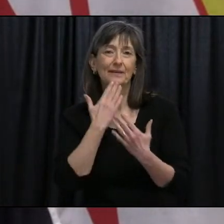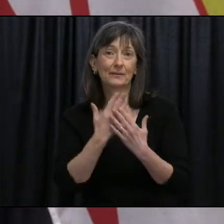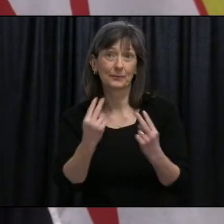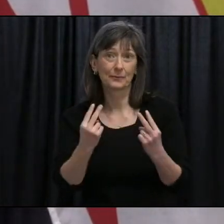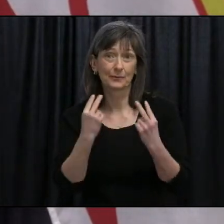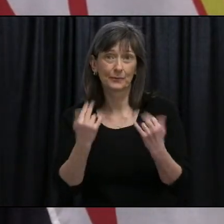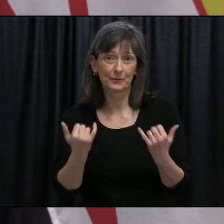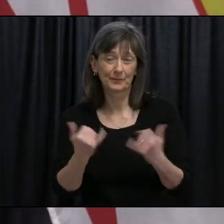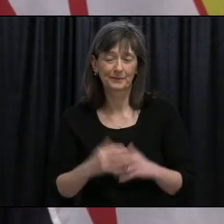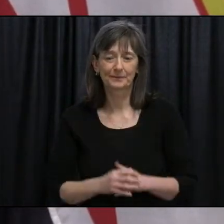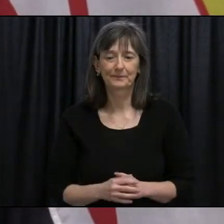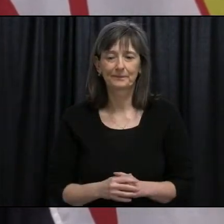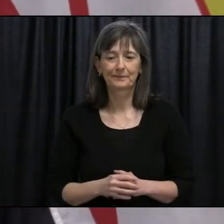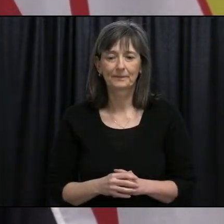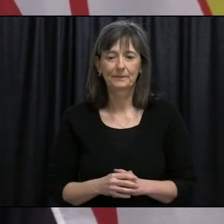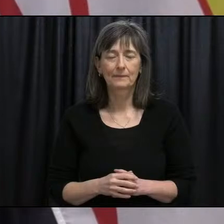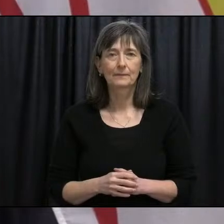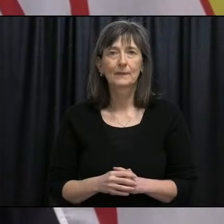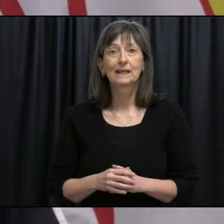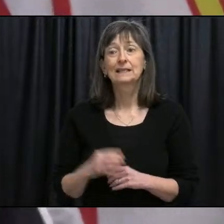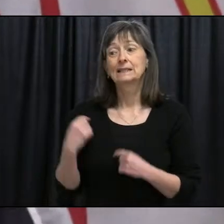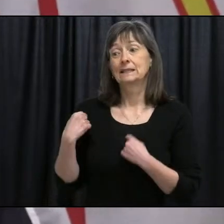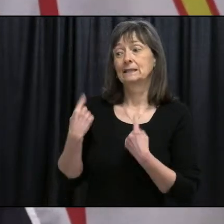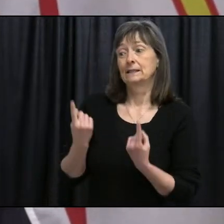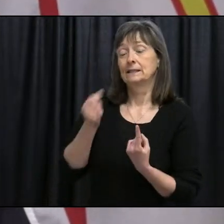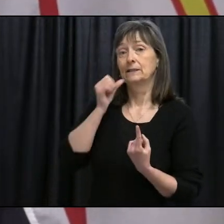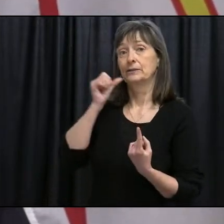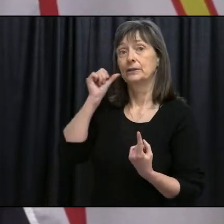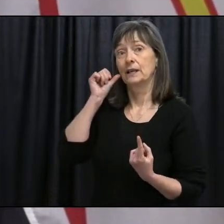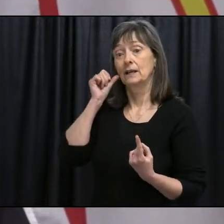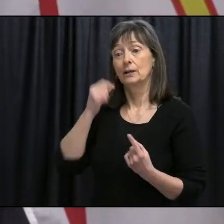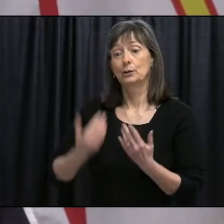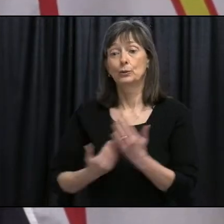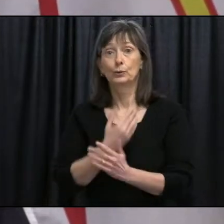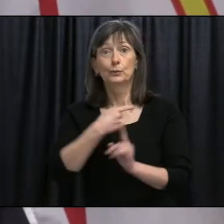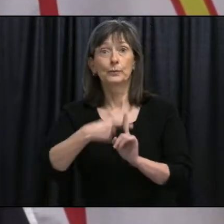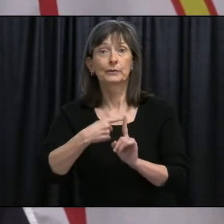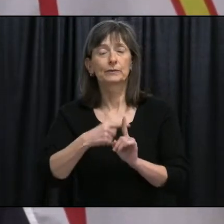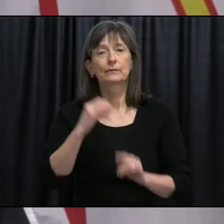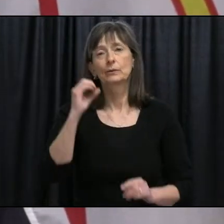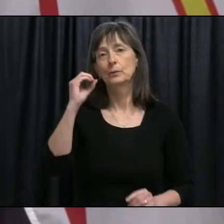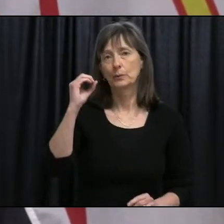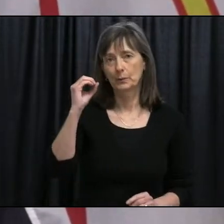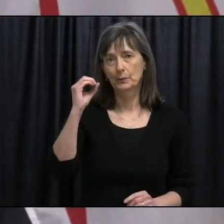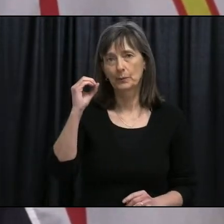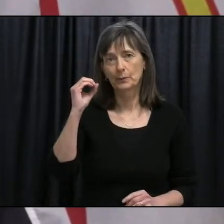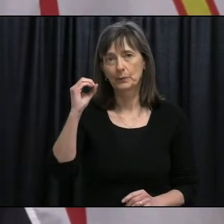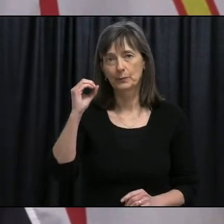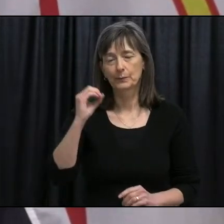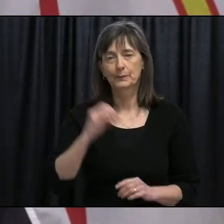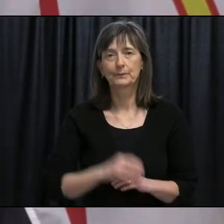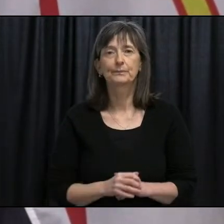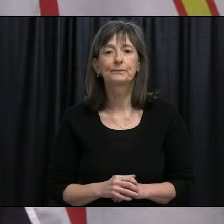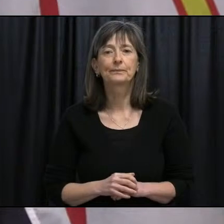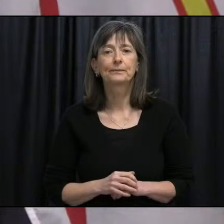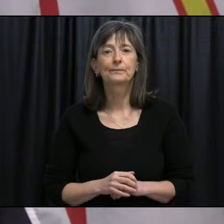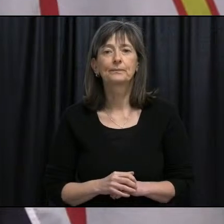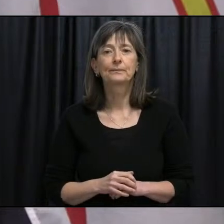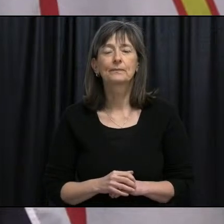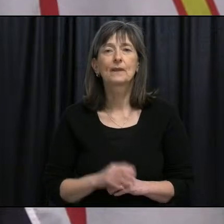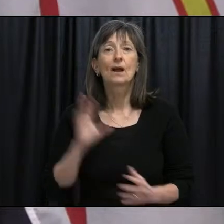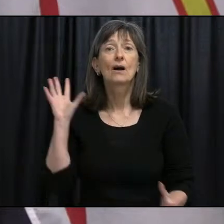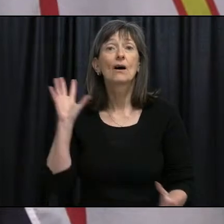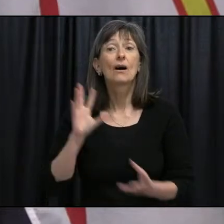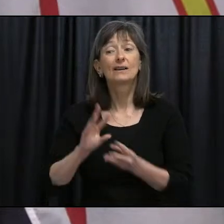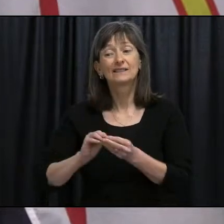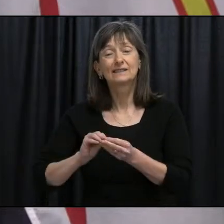us. Since the media advisory yesterday, we have no new confirmed cases of COVID-19 in our province. The total